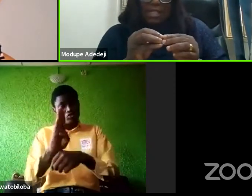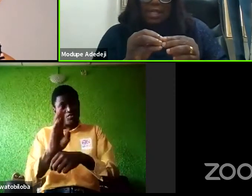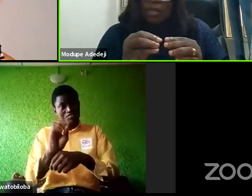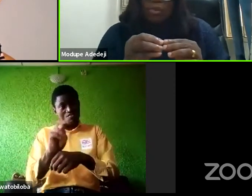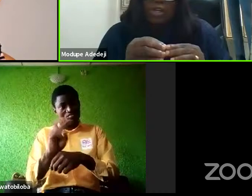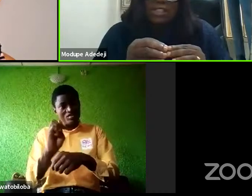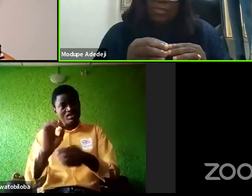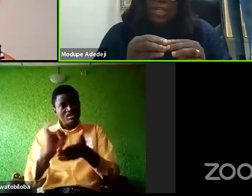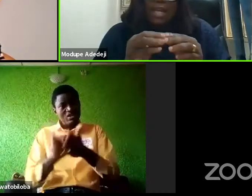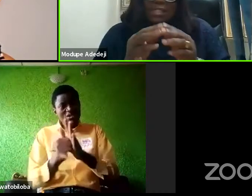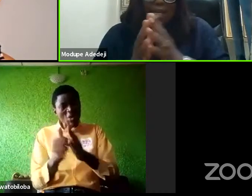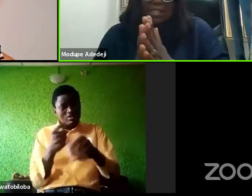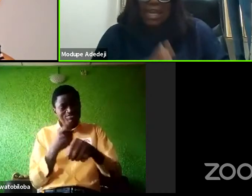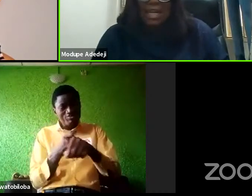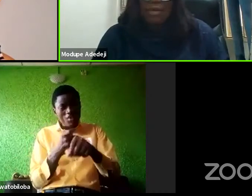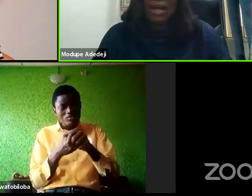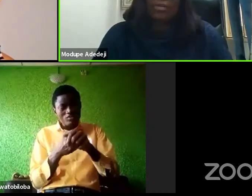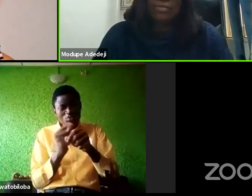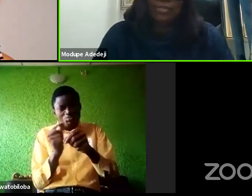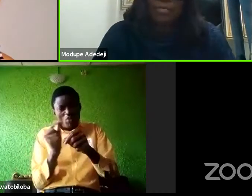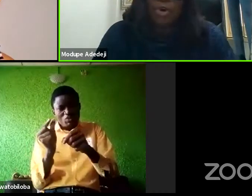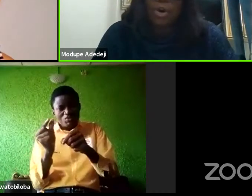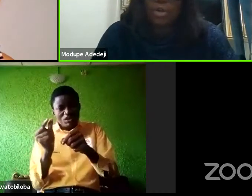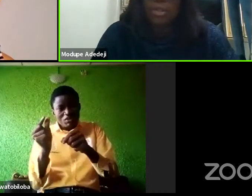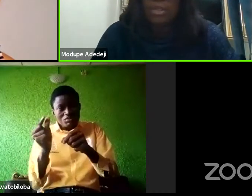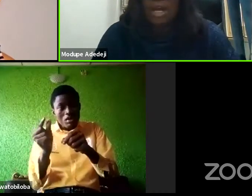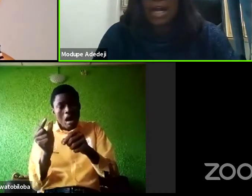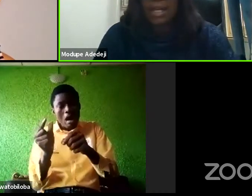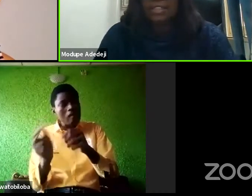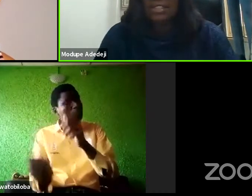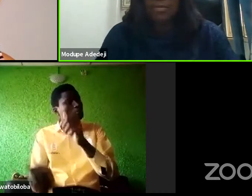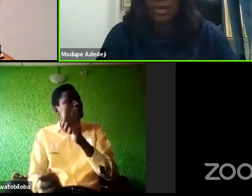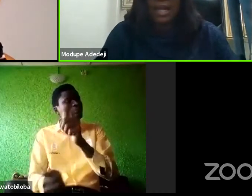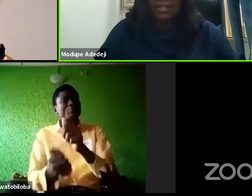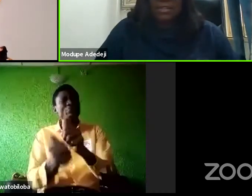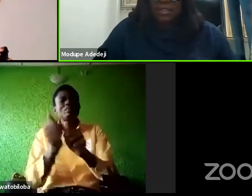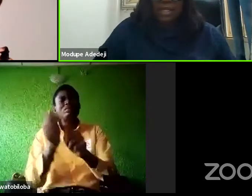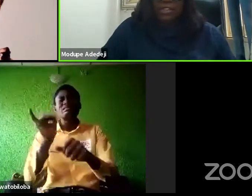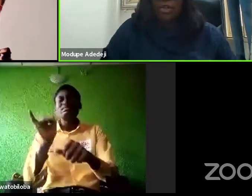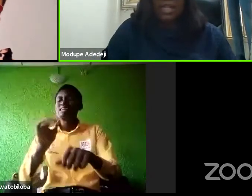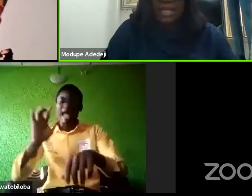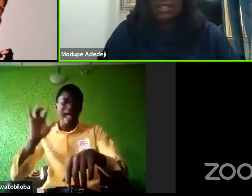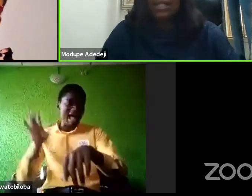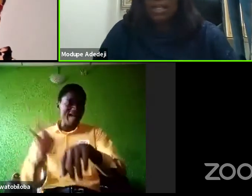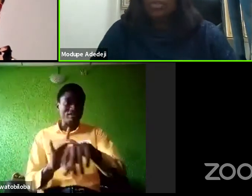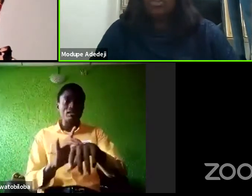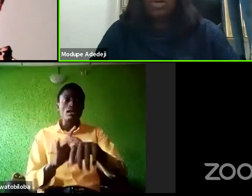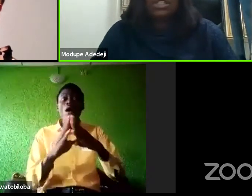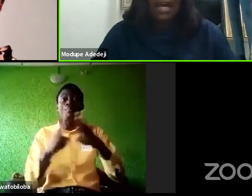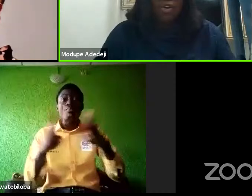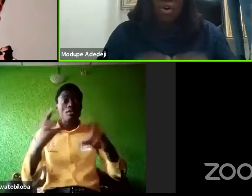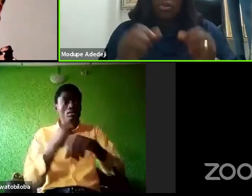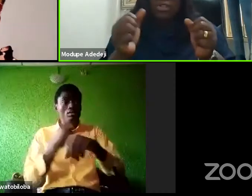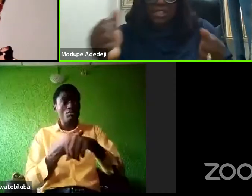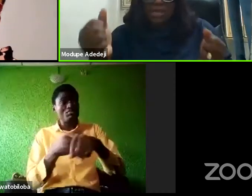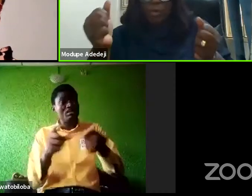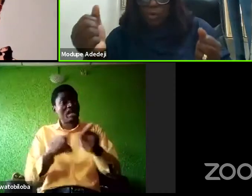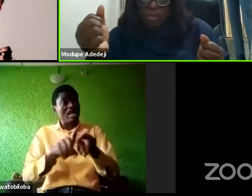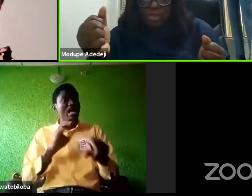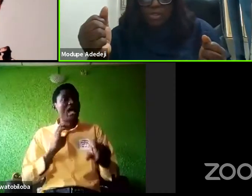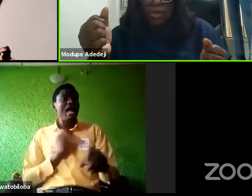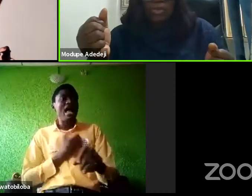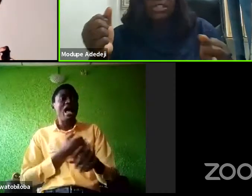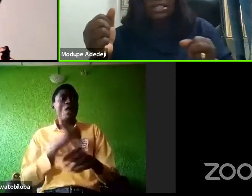most affected, because the bigger sizes like our femur, tibia, and all that, those ones are long,